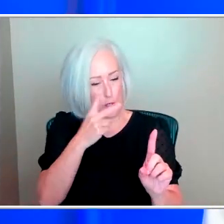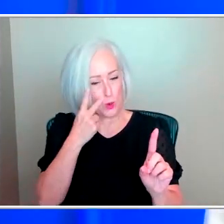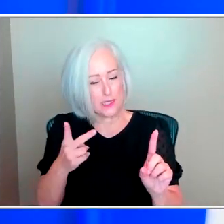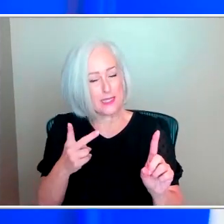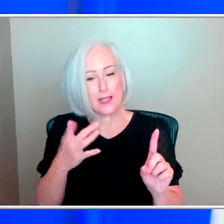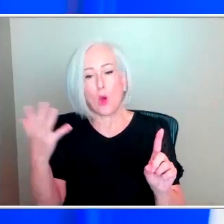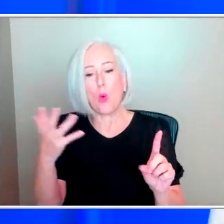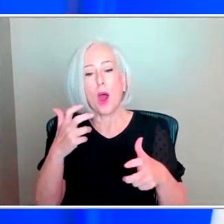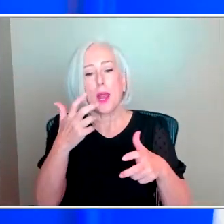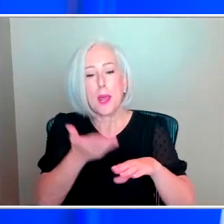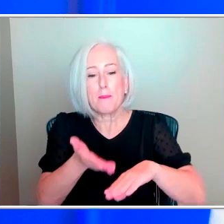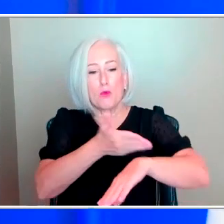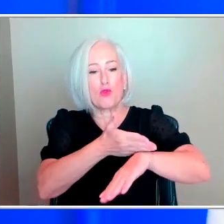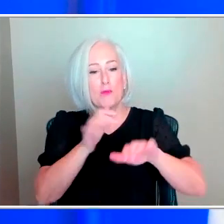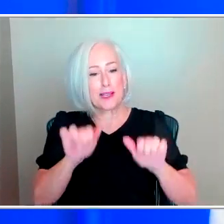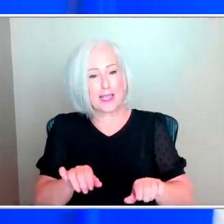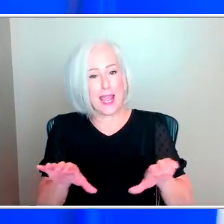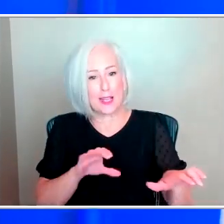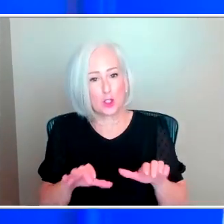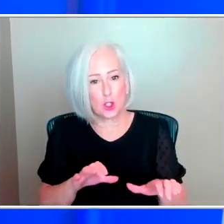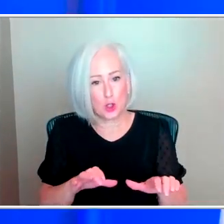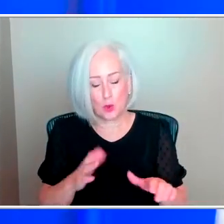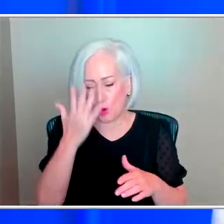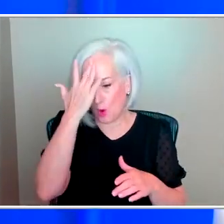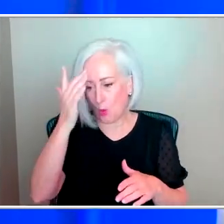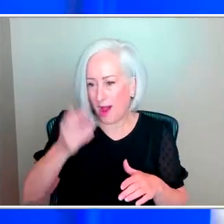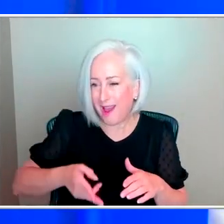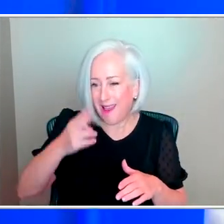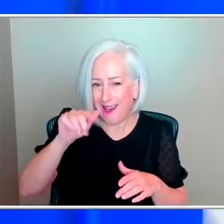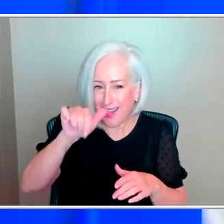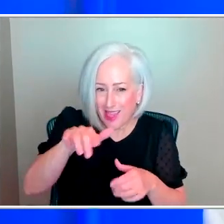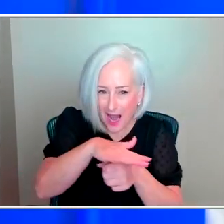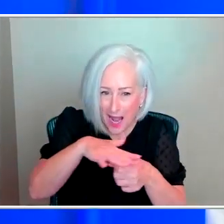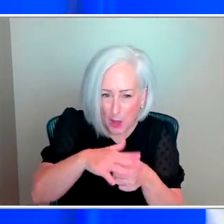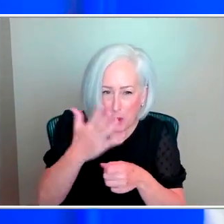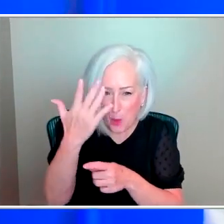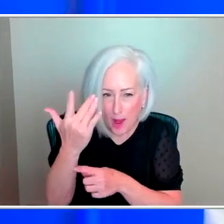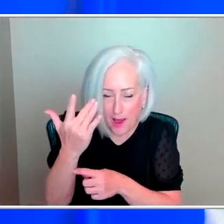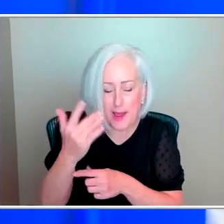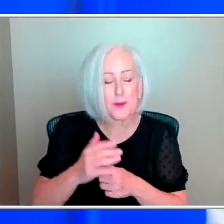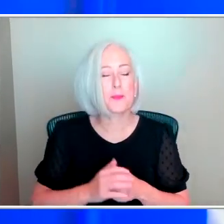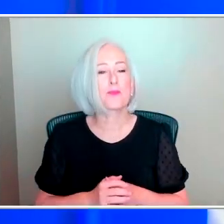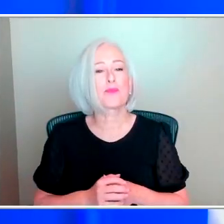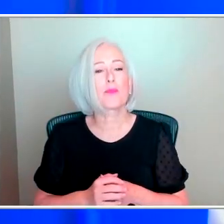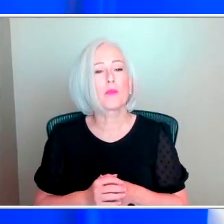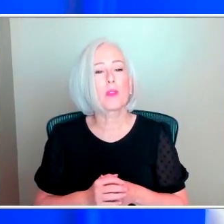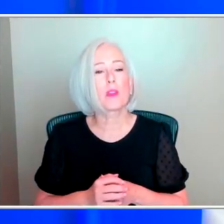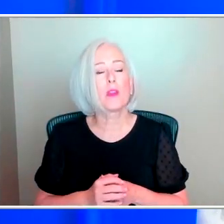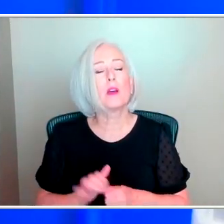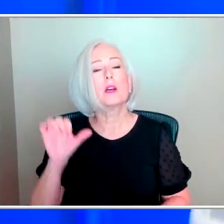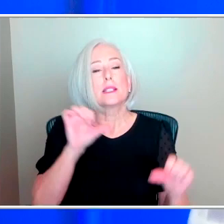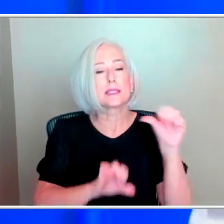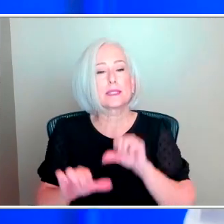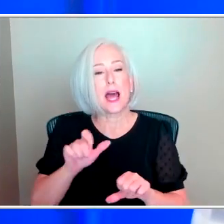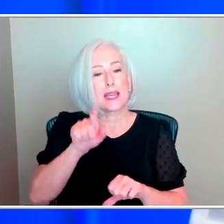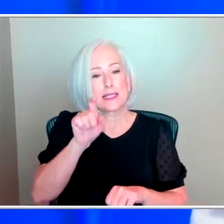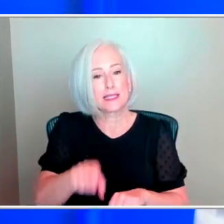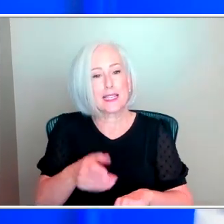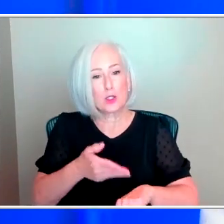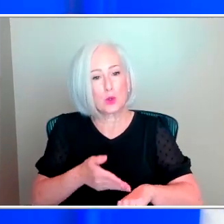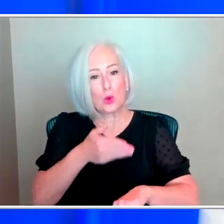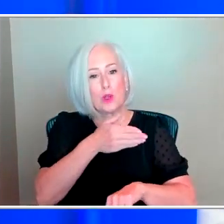Why is it higher here? And one of the things science needs to work on is we